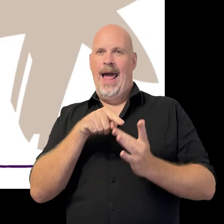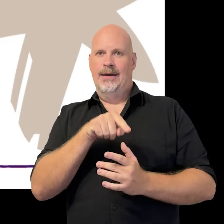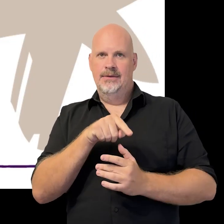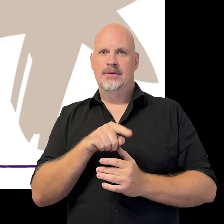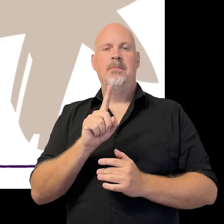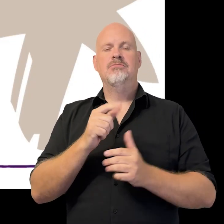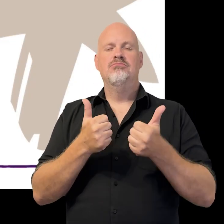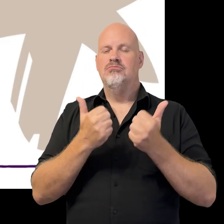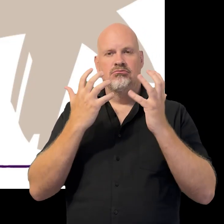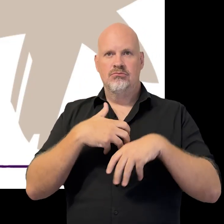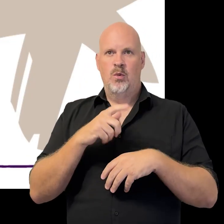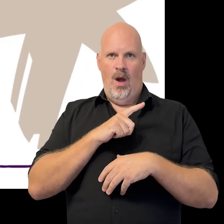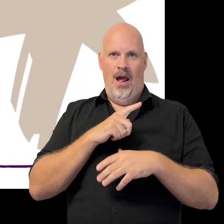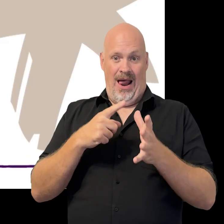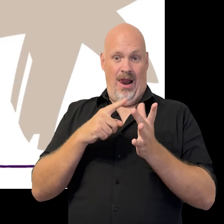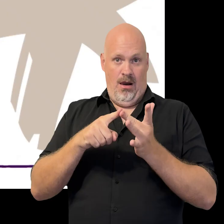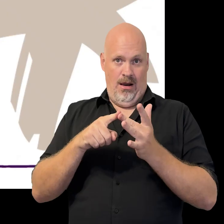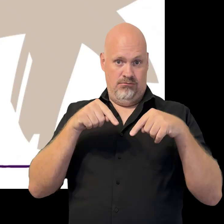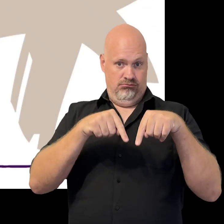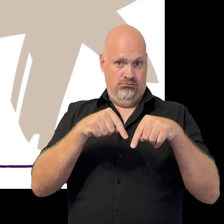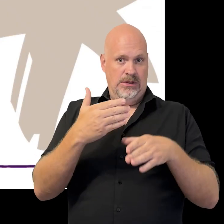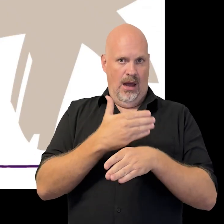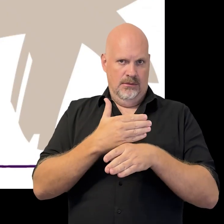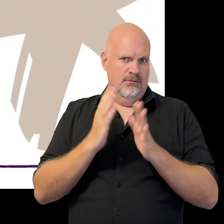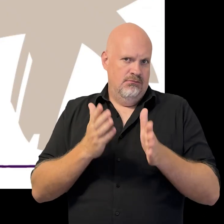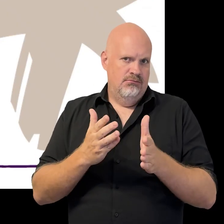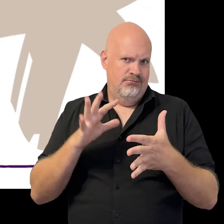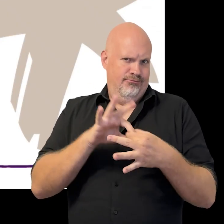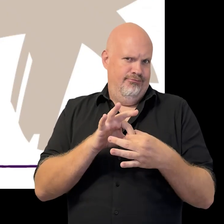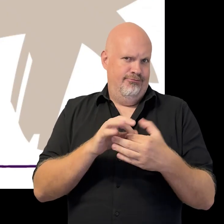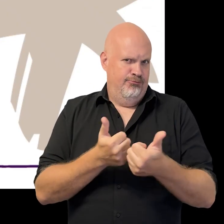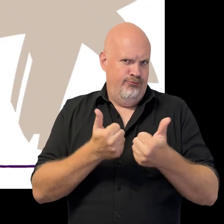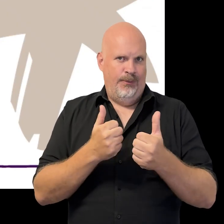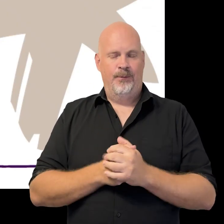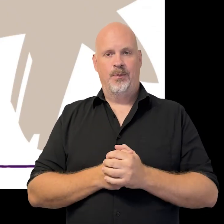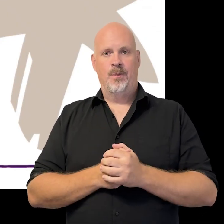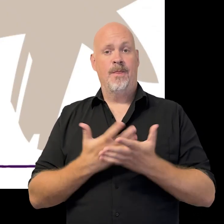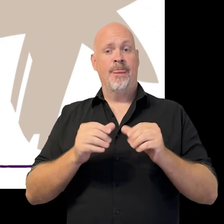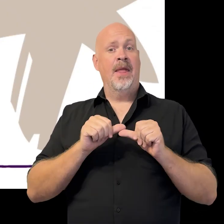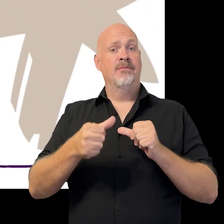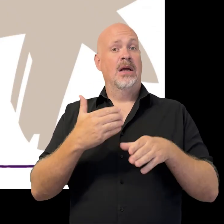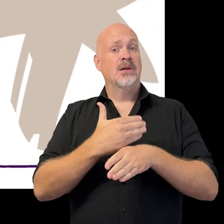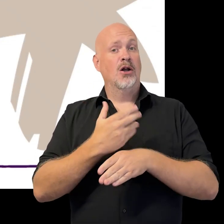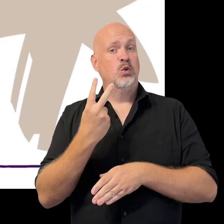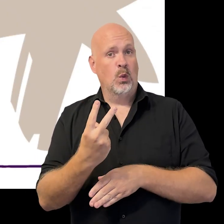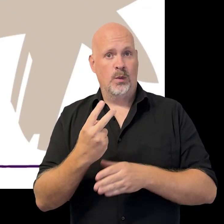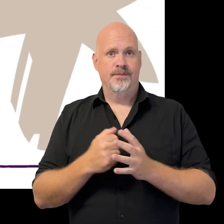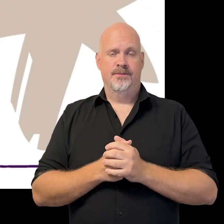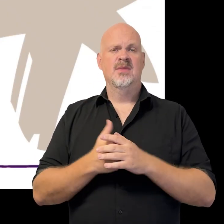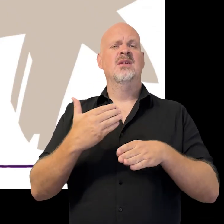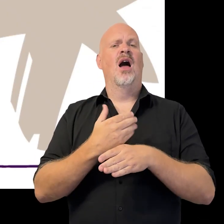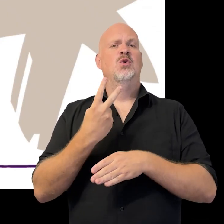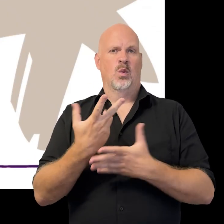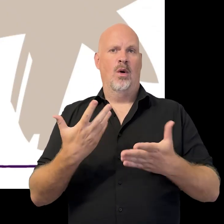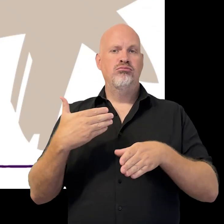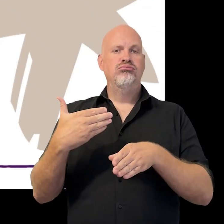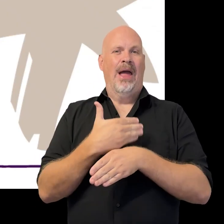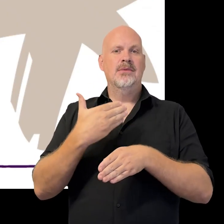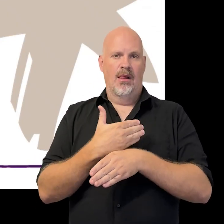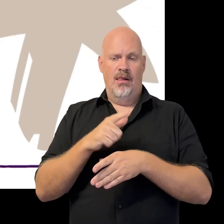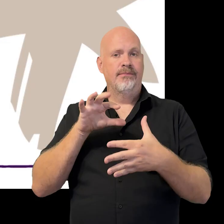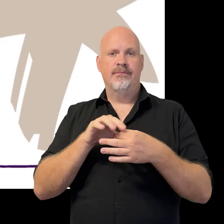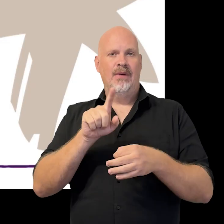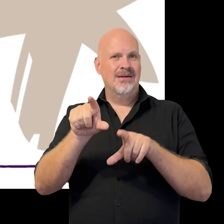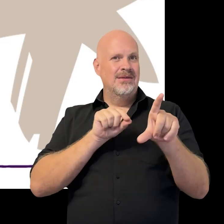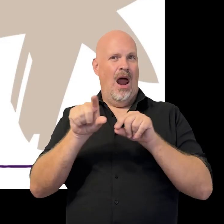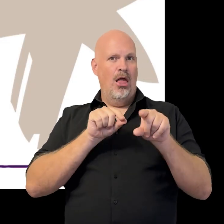then include a brief explanation of the business problem that is being addressed, remembering that it does